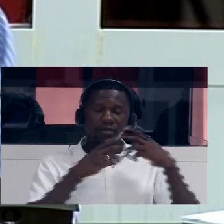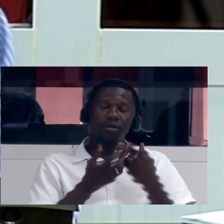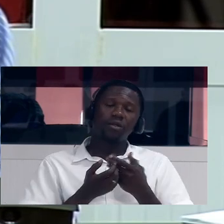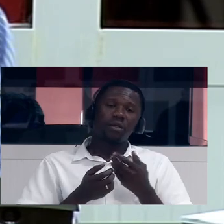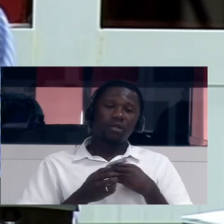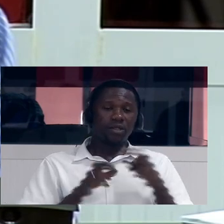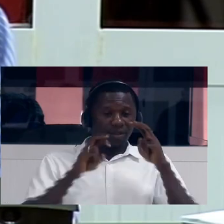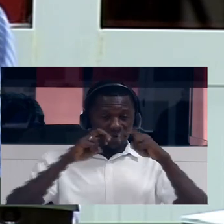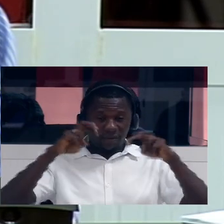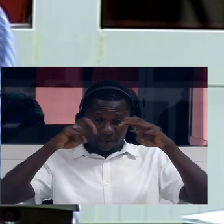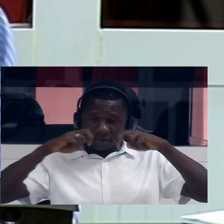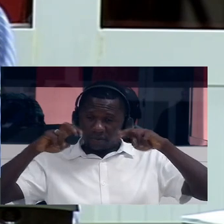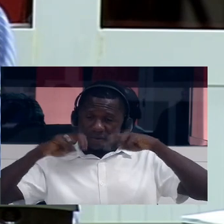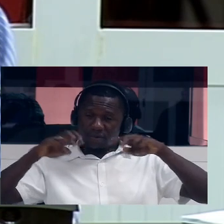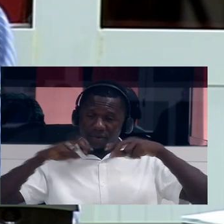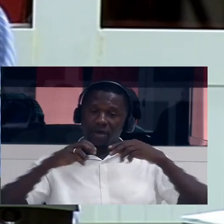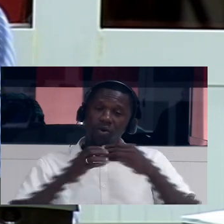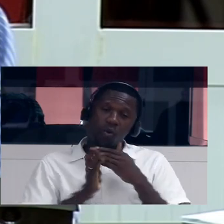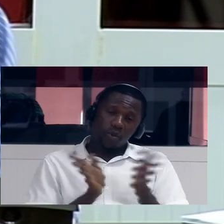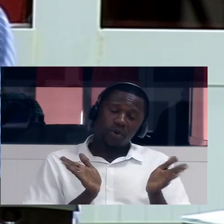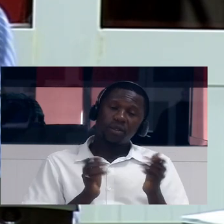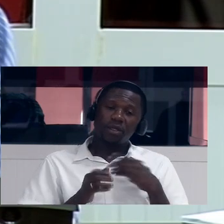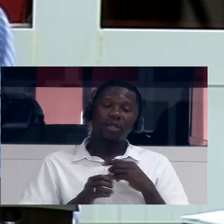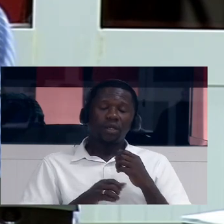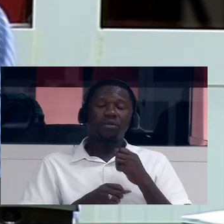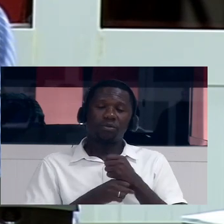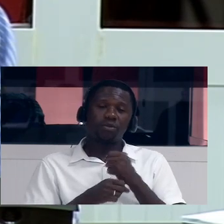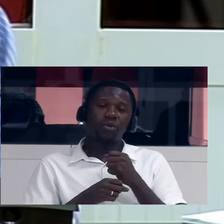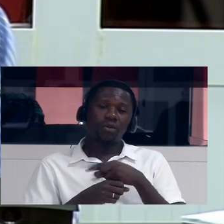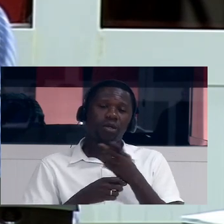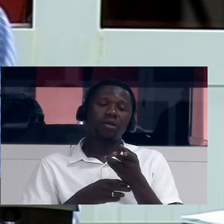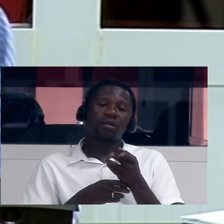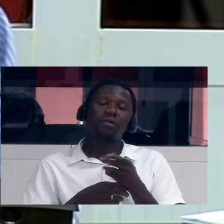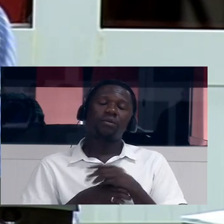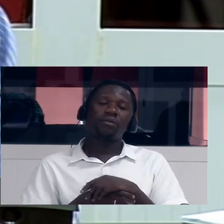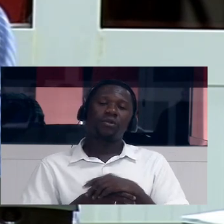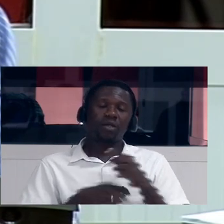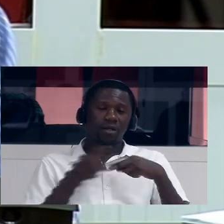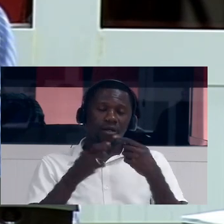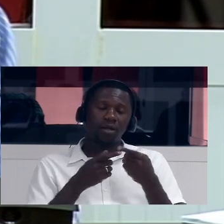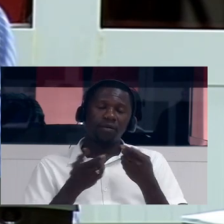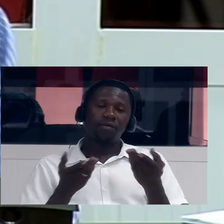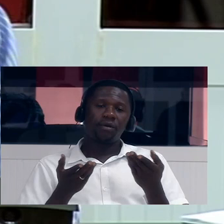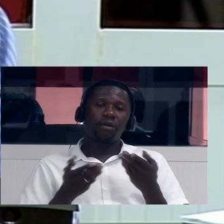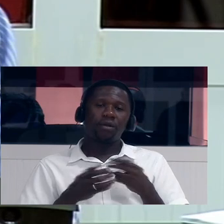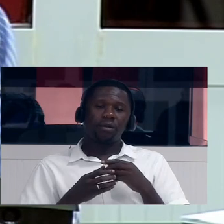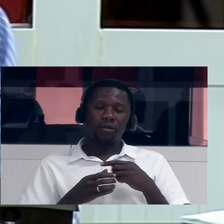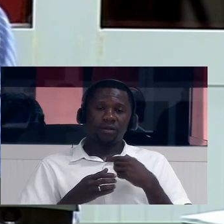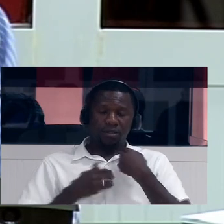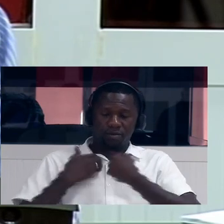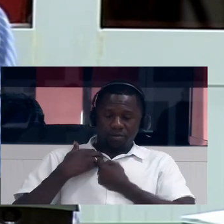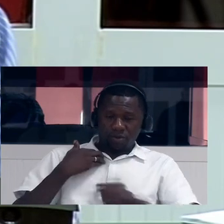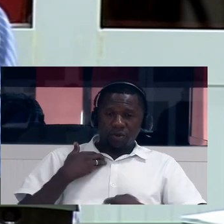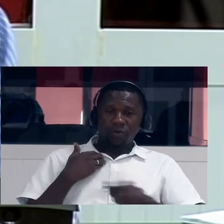was opened, and the matter was being dealt with. And of course, a postmortem was